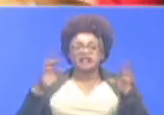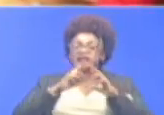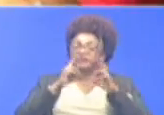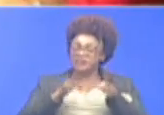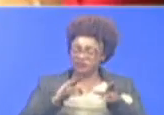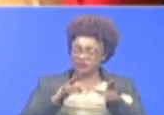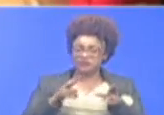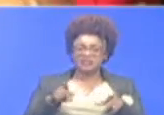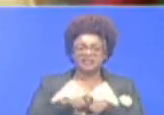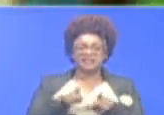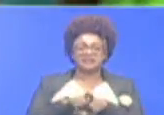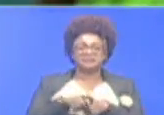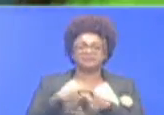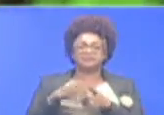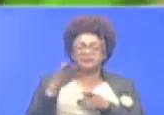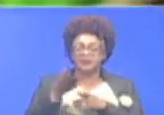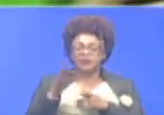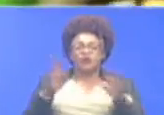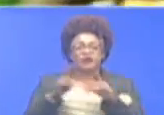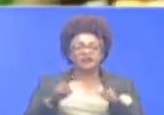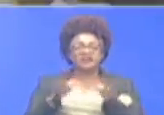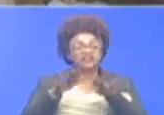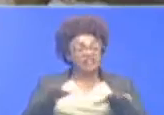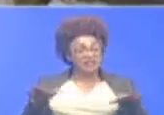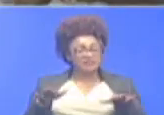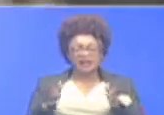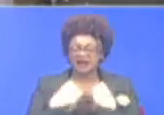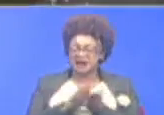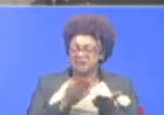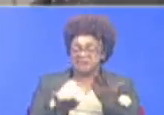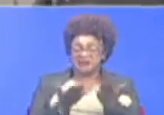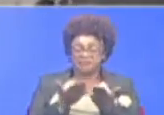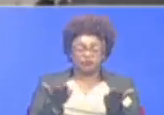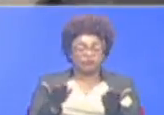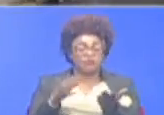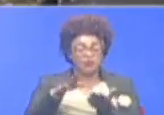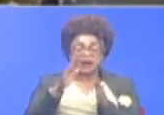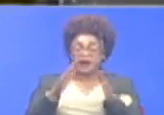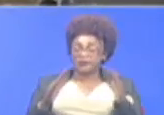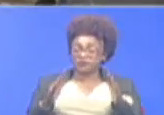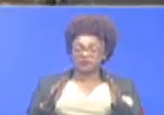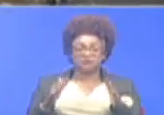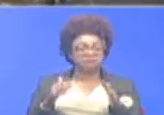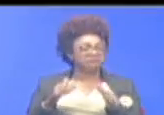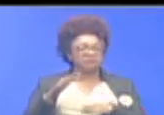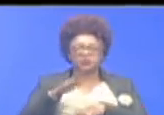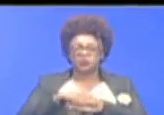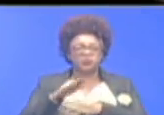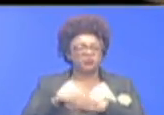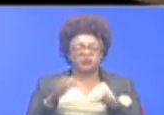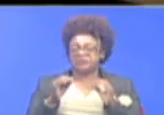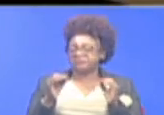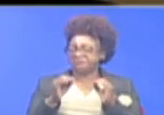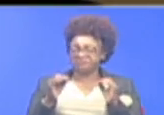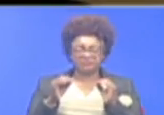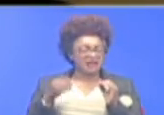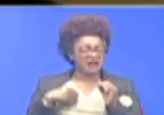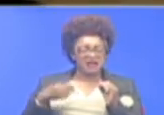favorite staple already in shelves and perhaps already on your plate was contaminated with unacceptable levels